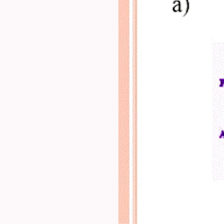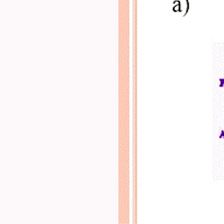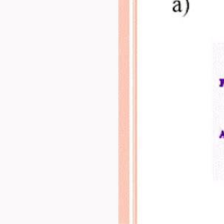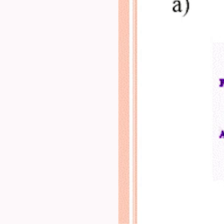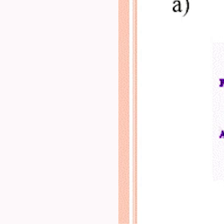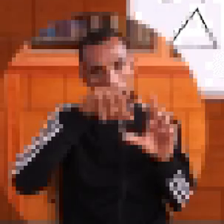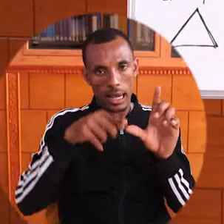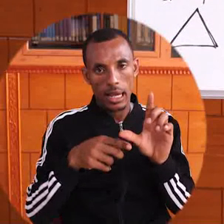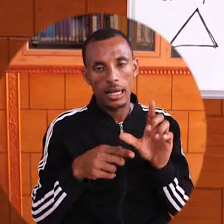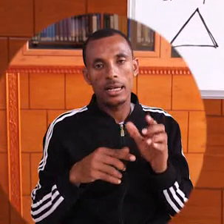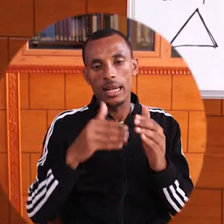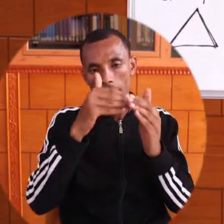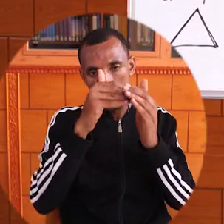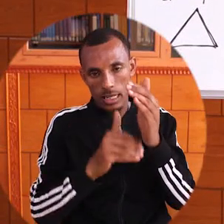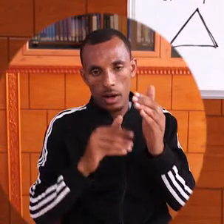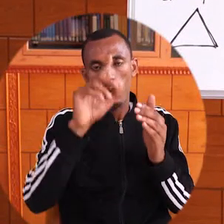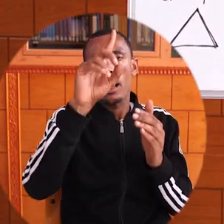less than